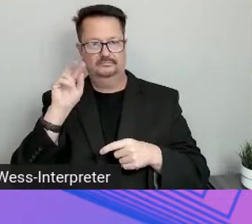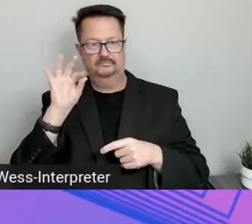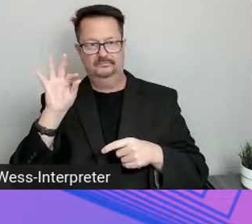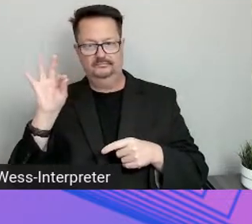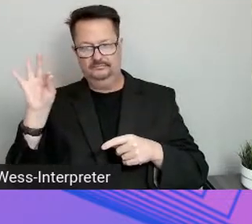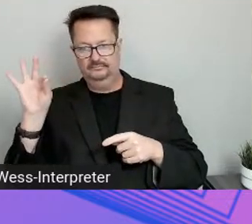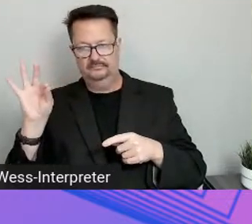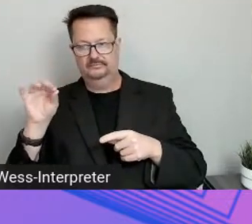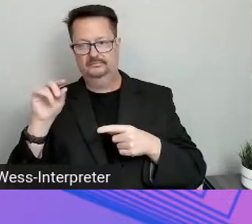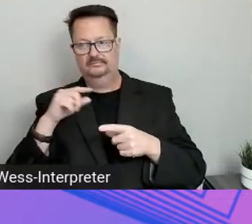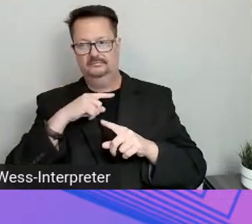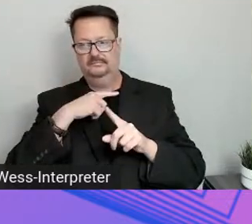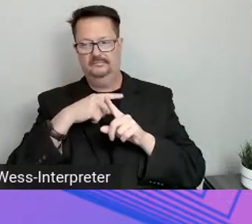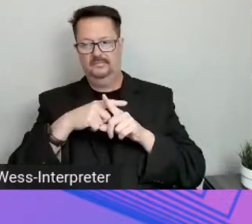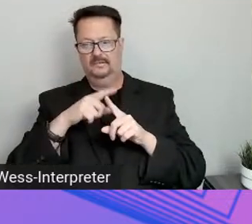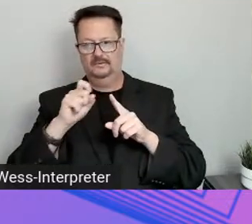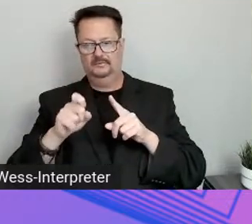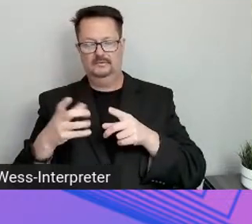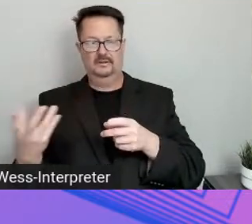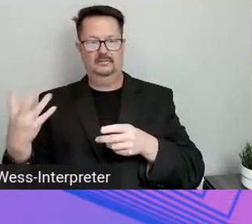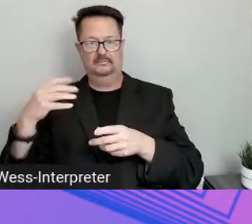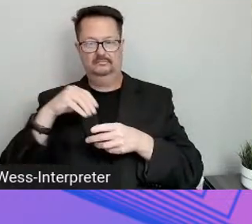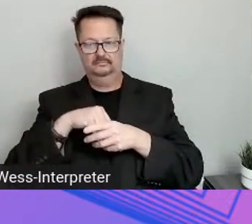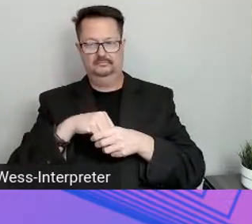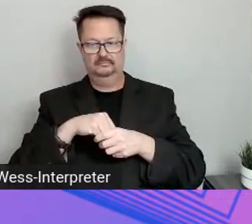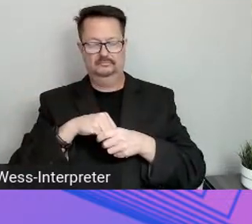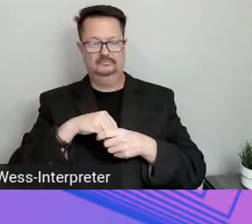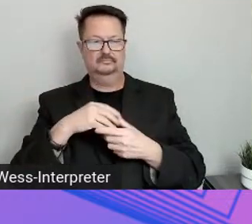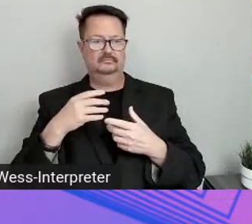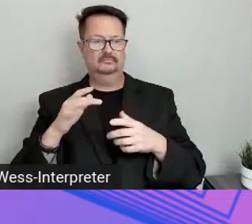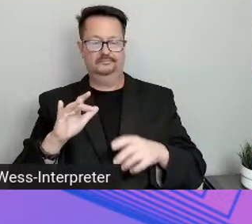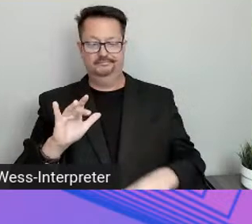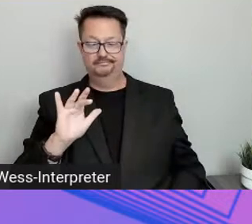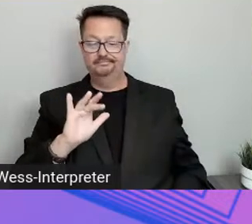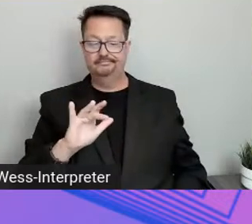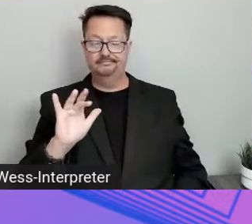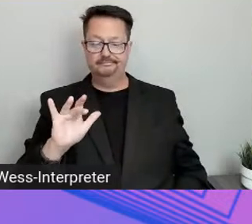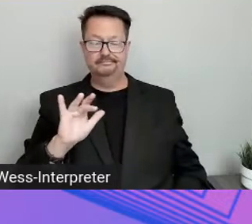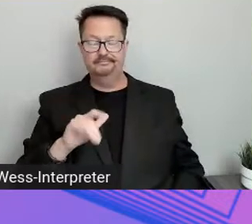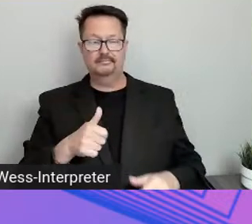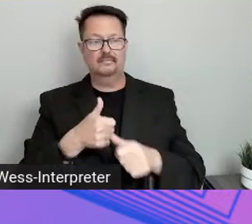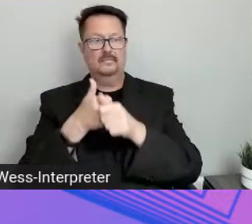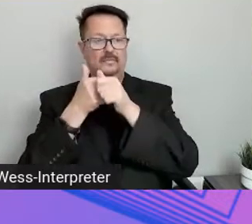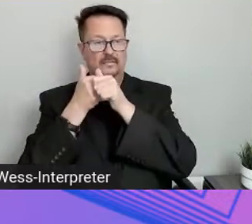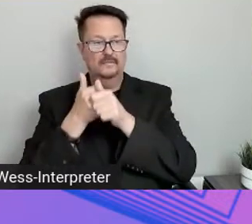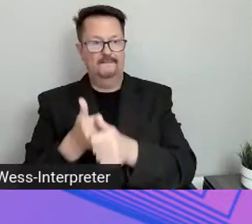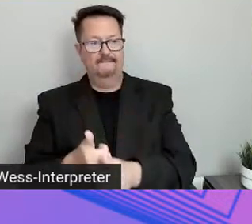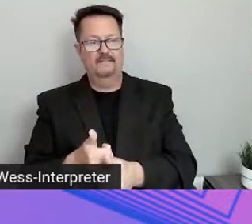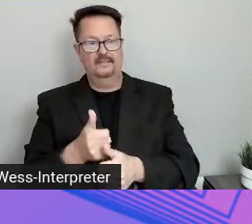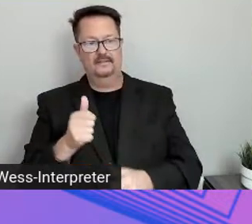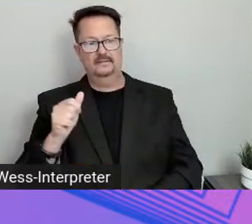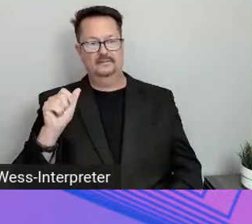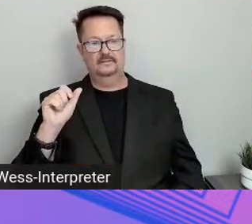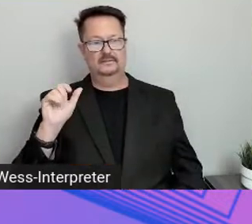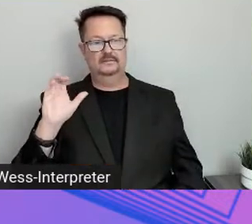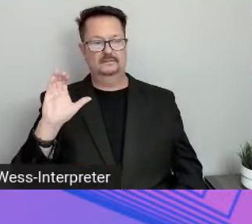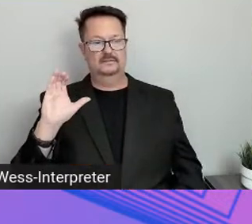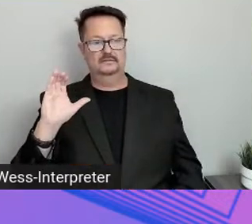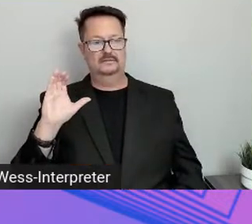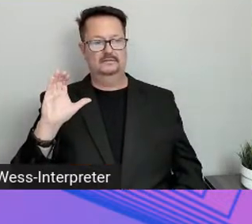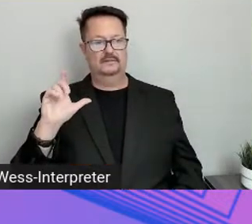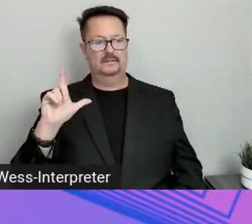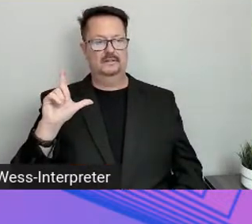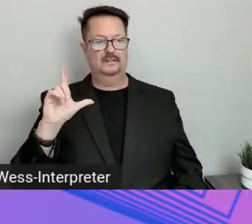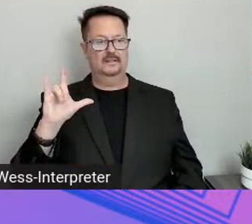So with just a couple clicks of a button, you follow the instructions as you go through the CLI. Copilot can build all these things